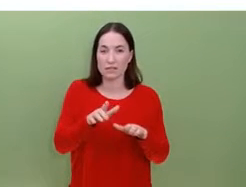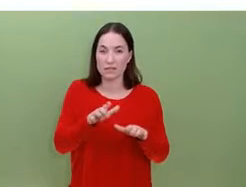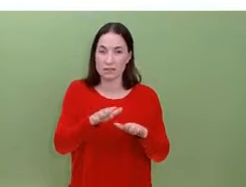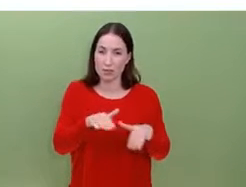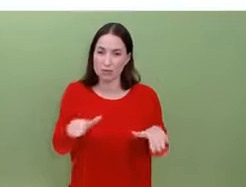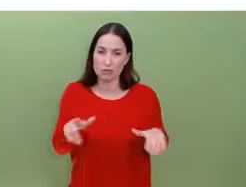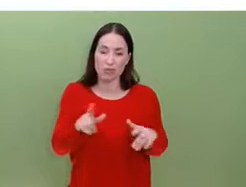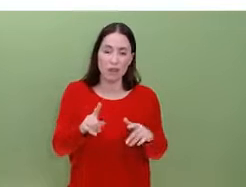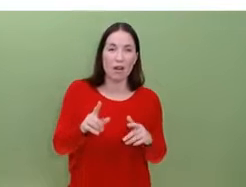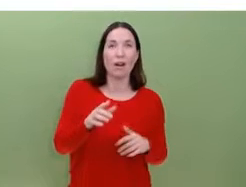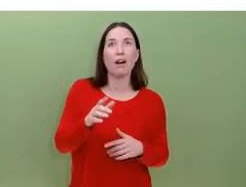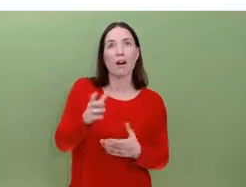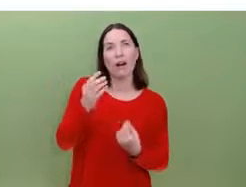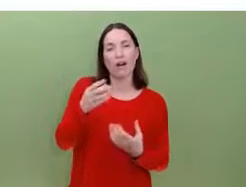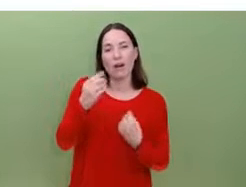that.